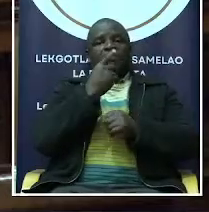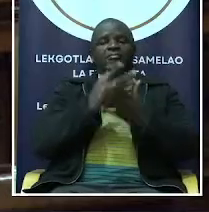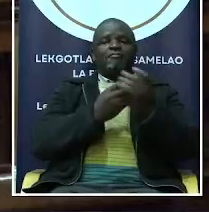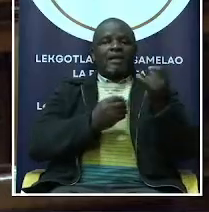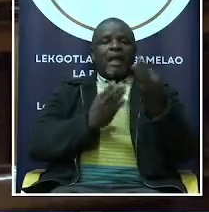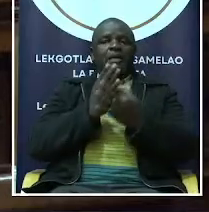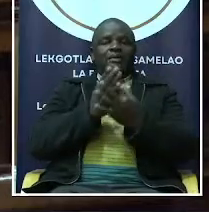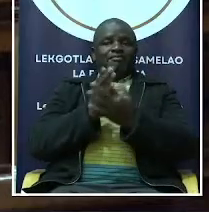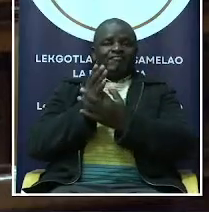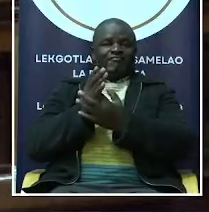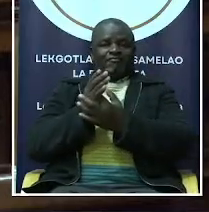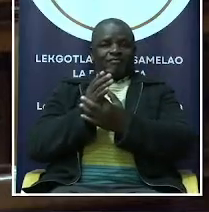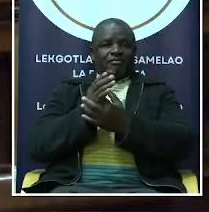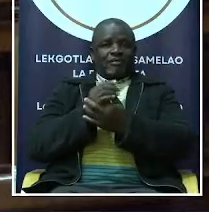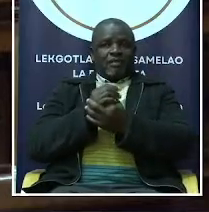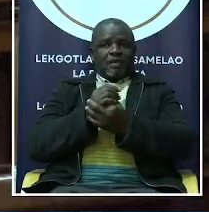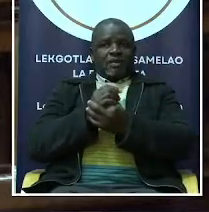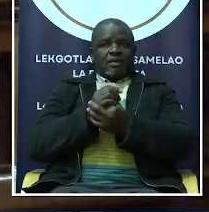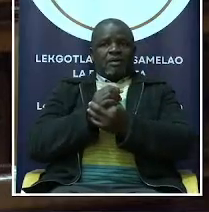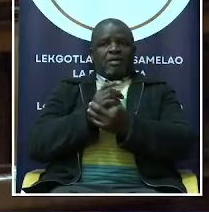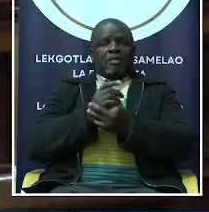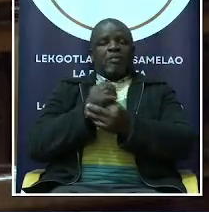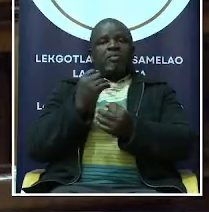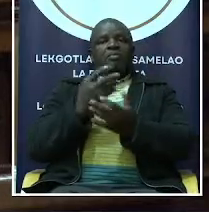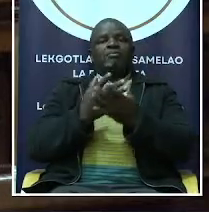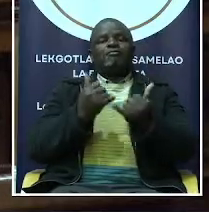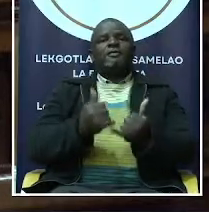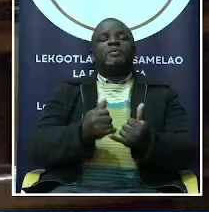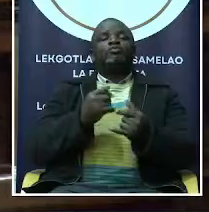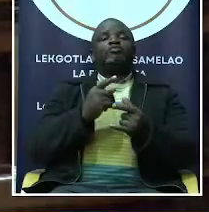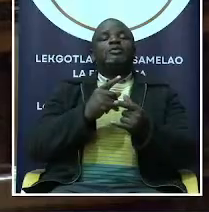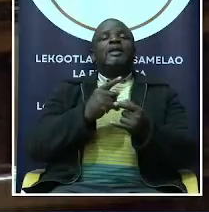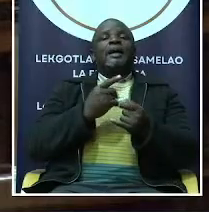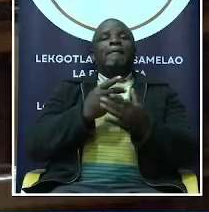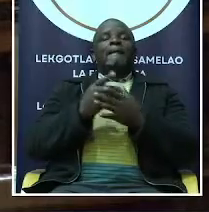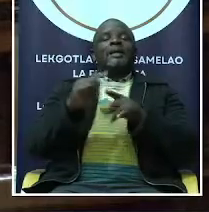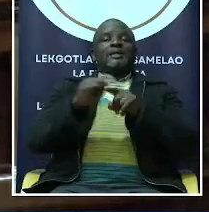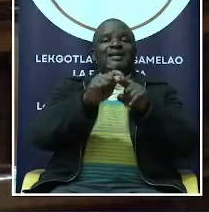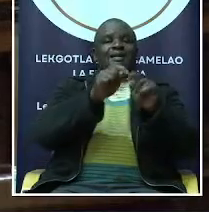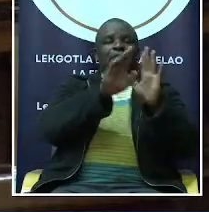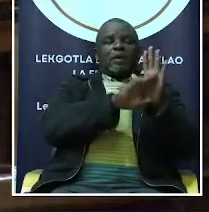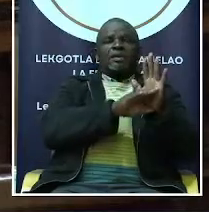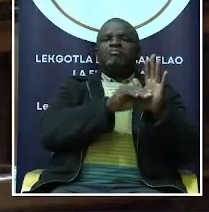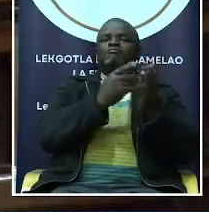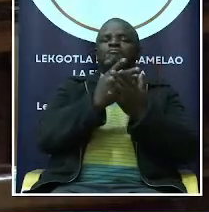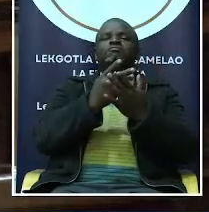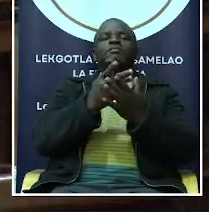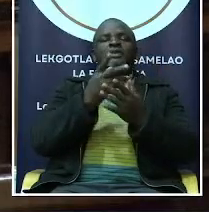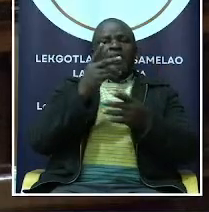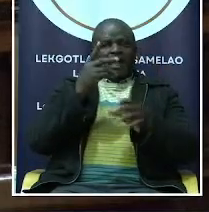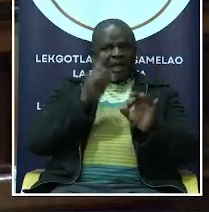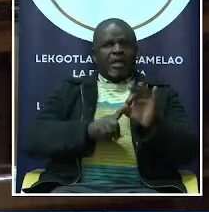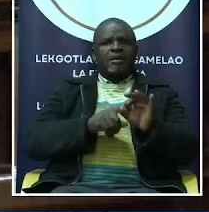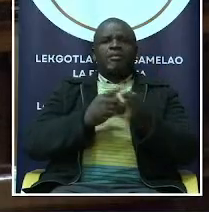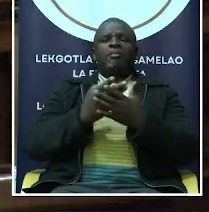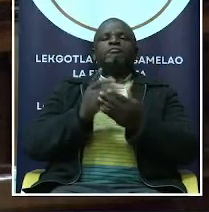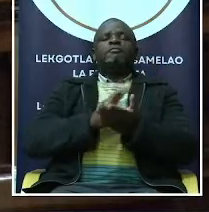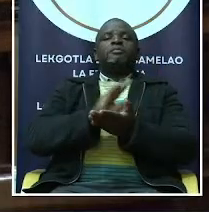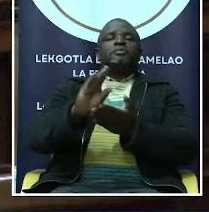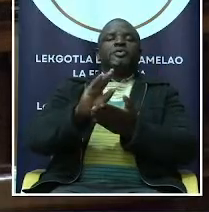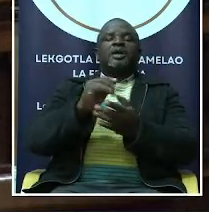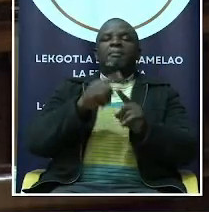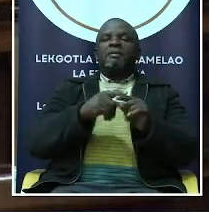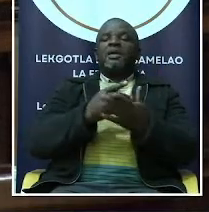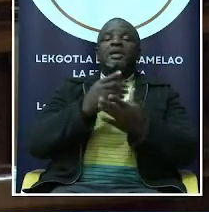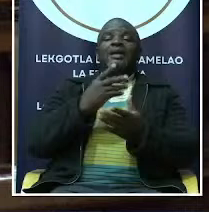access to funded and accredited training programs that increase employability